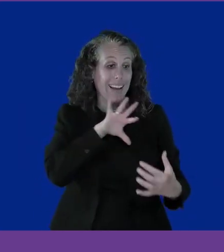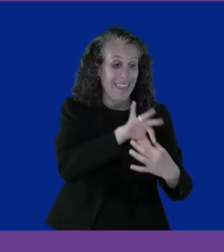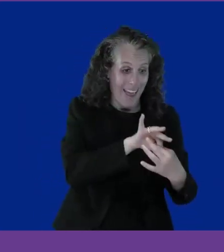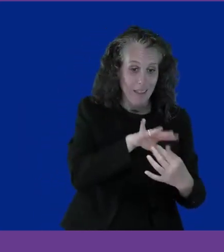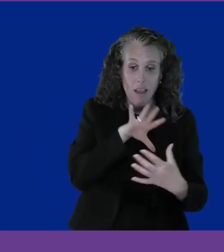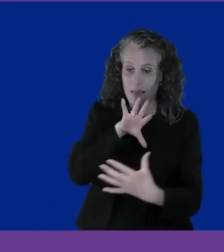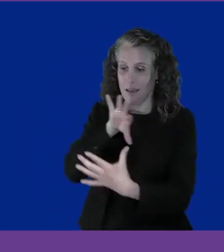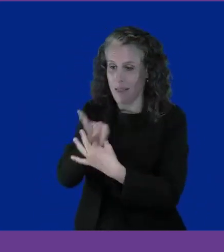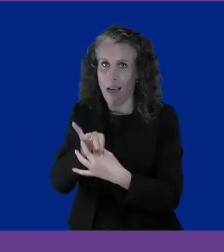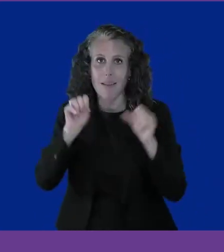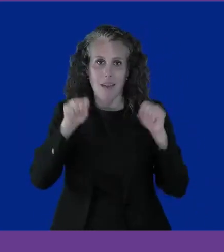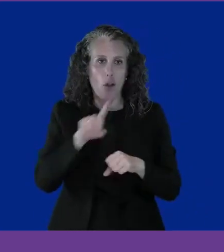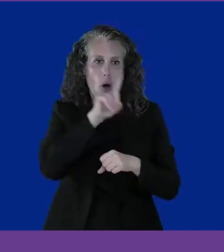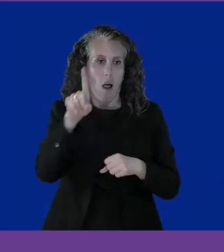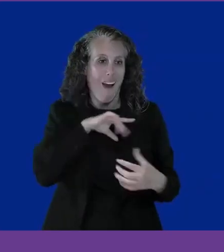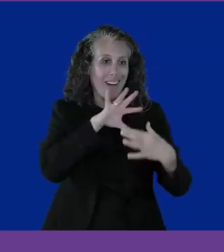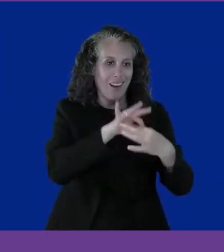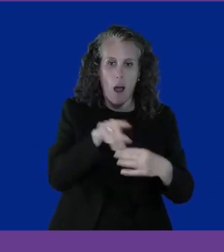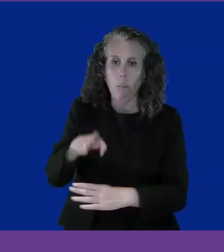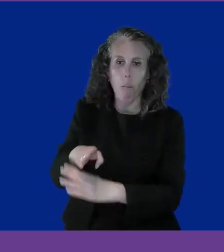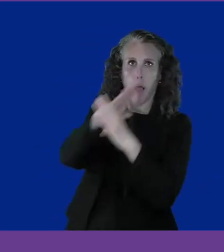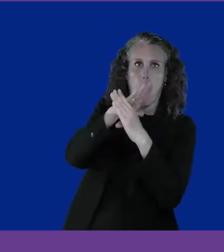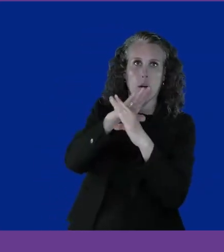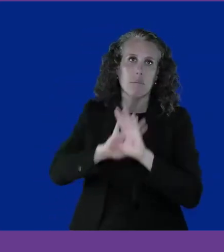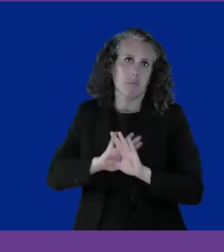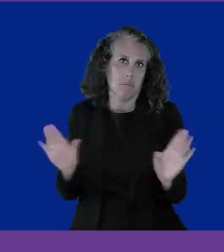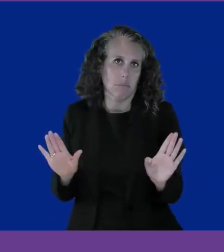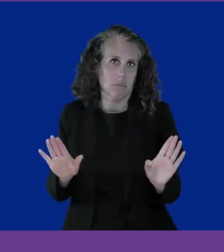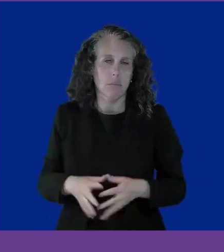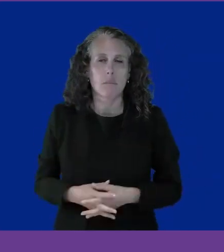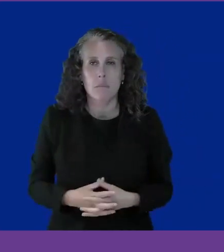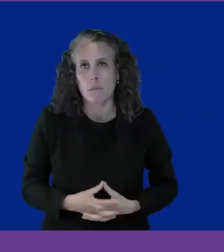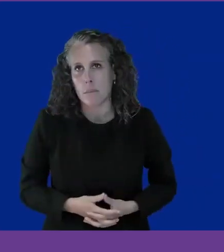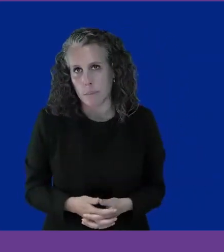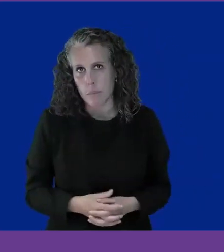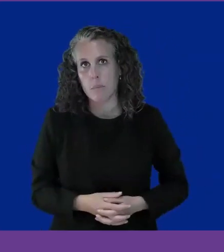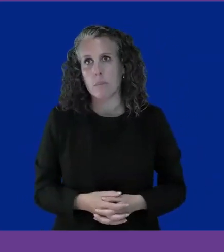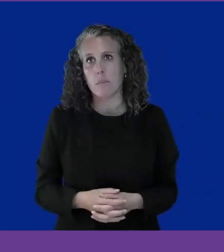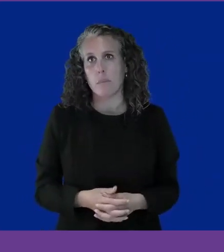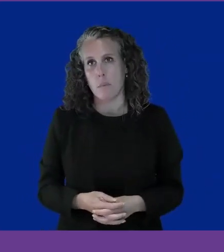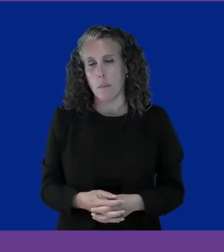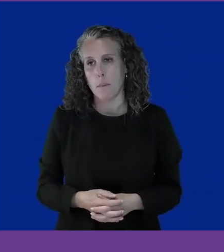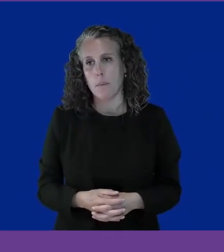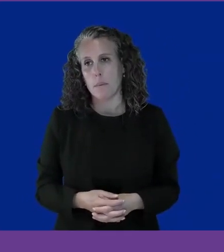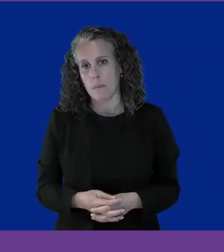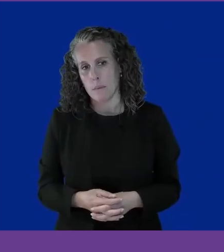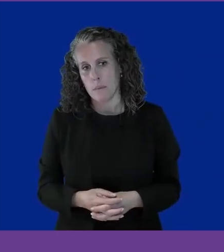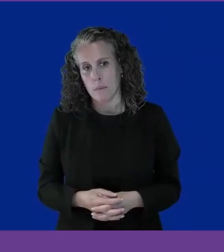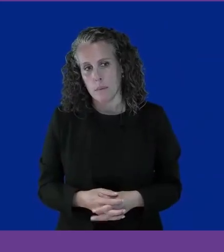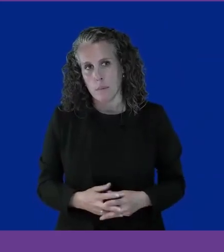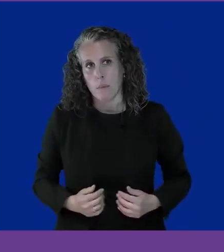as long as these key criteria could be preserved. The